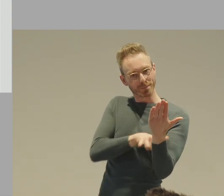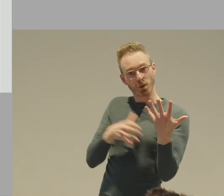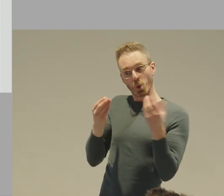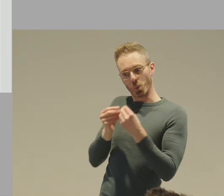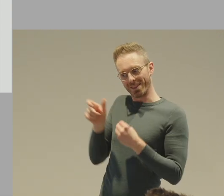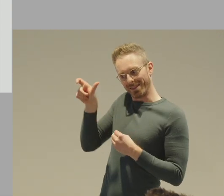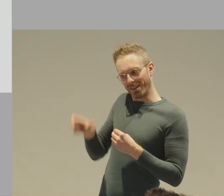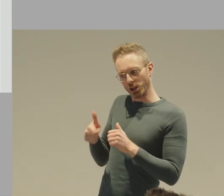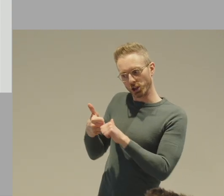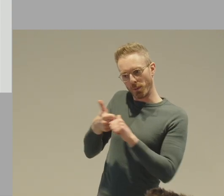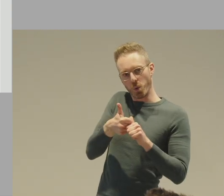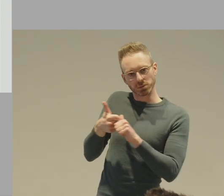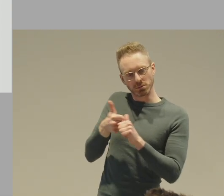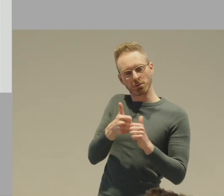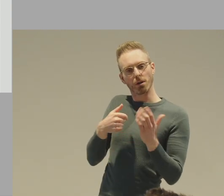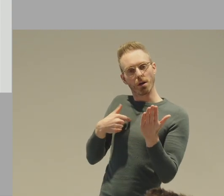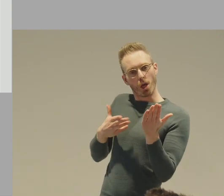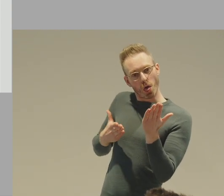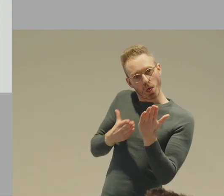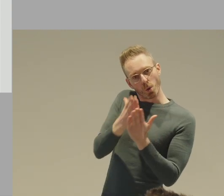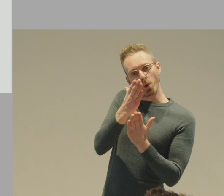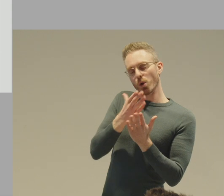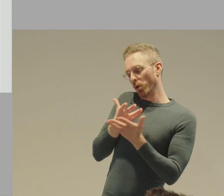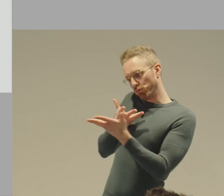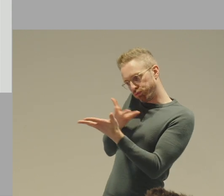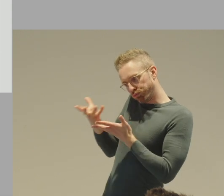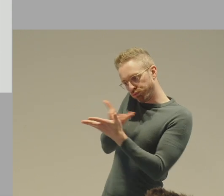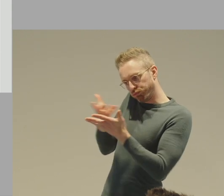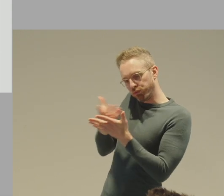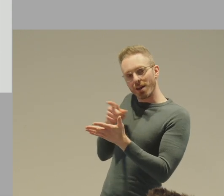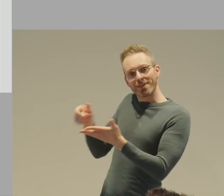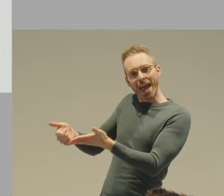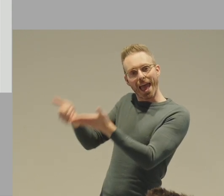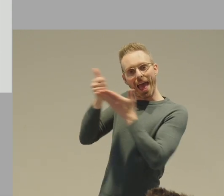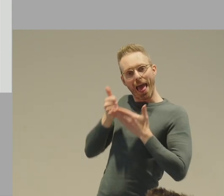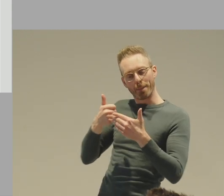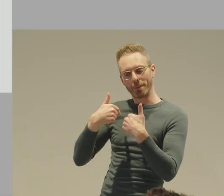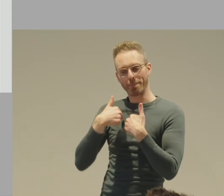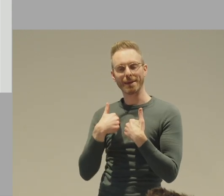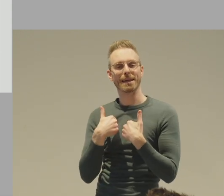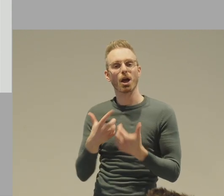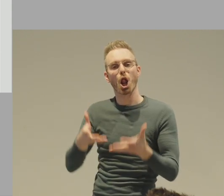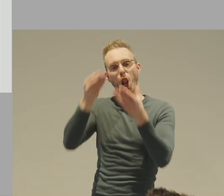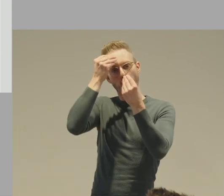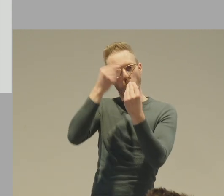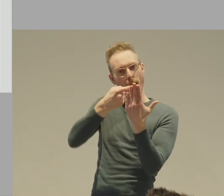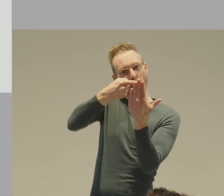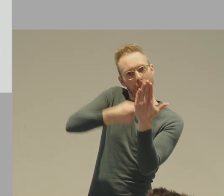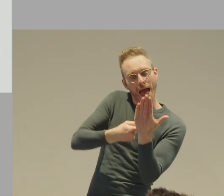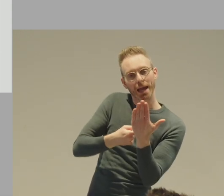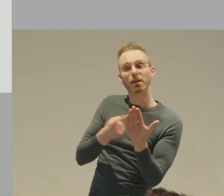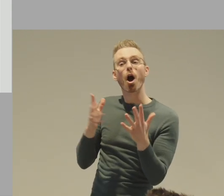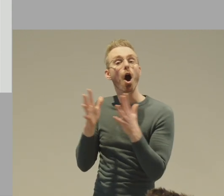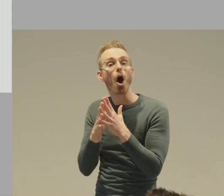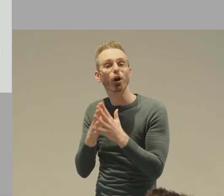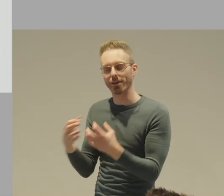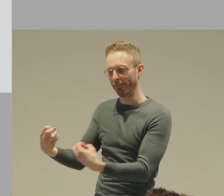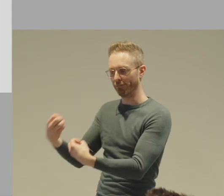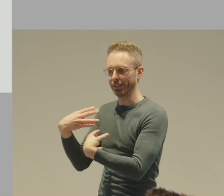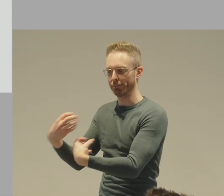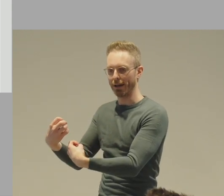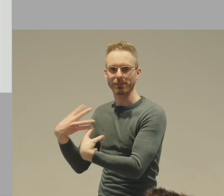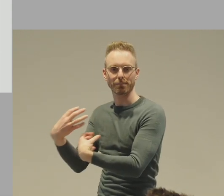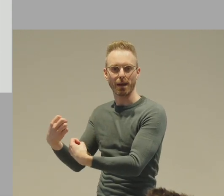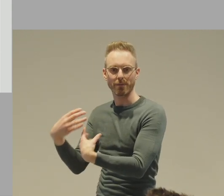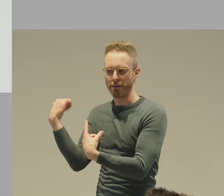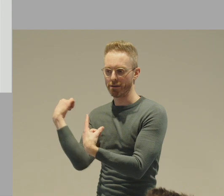text. They will help me to learn lines by using accessible line learning feedback practice. Time taken per week, 5